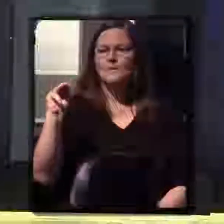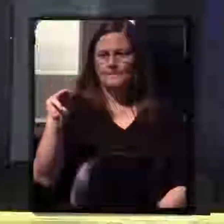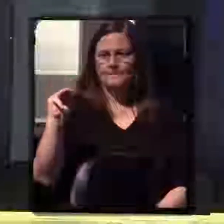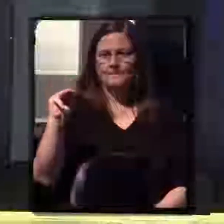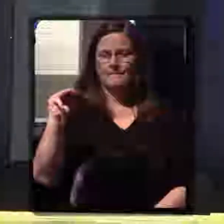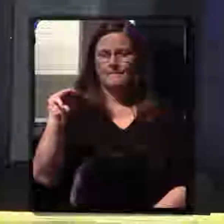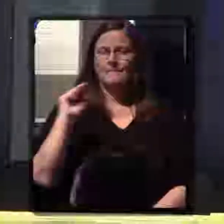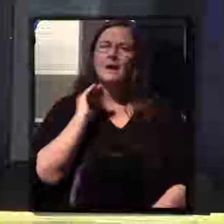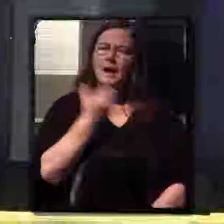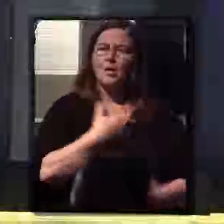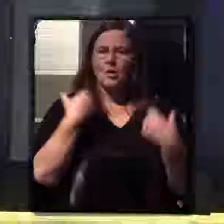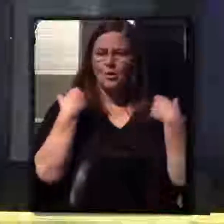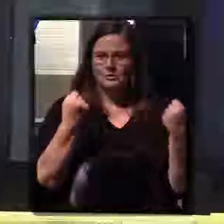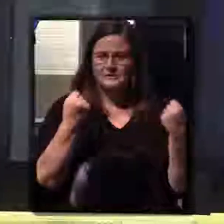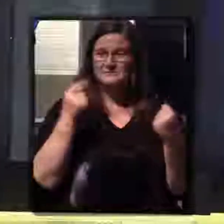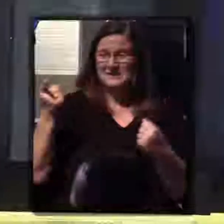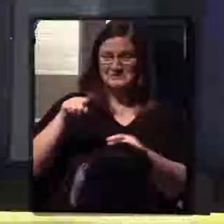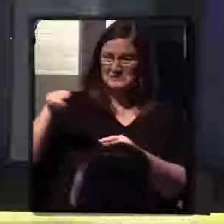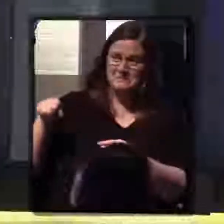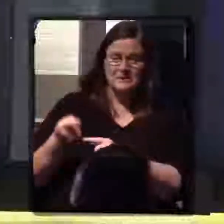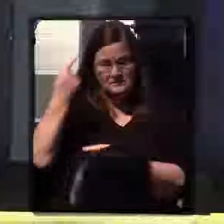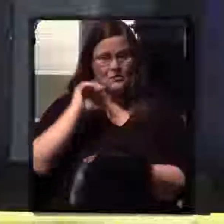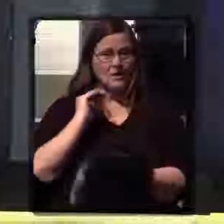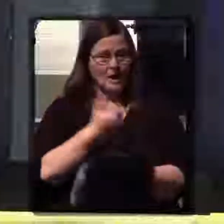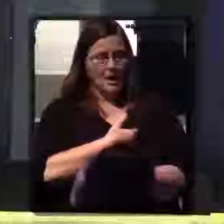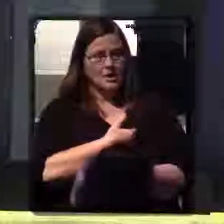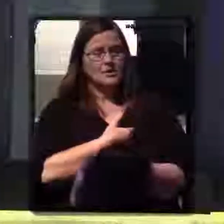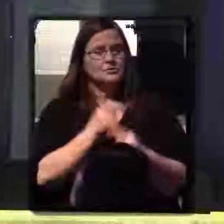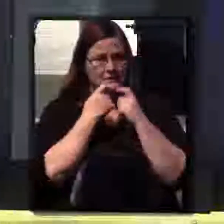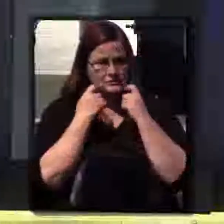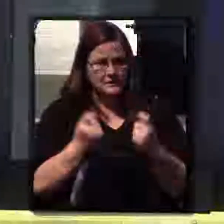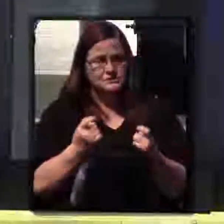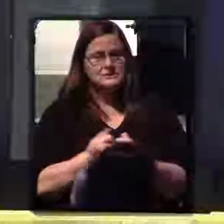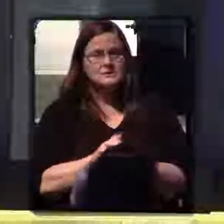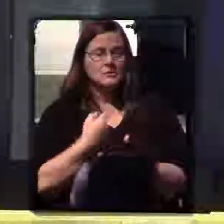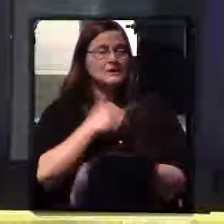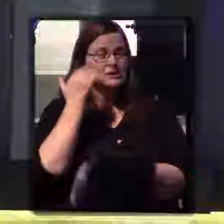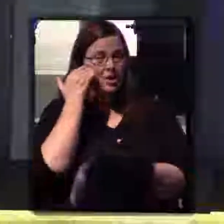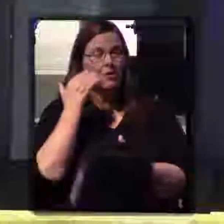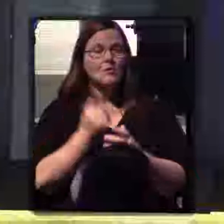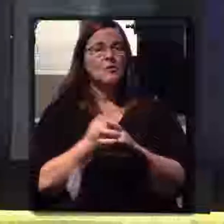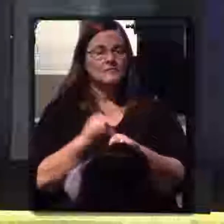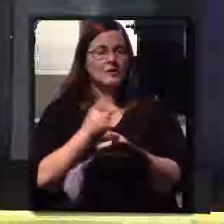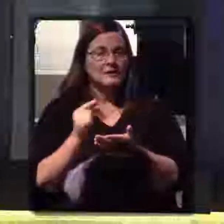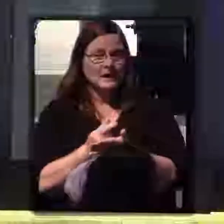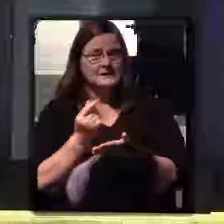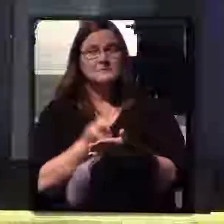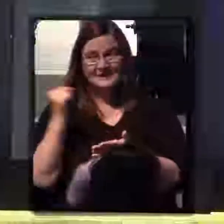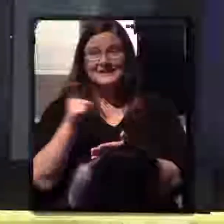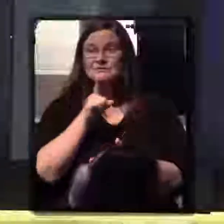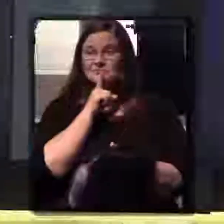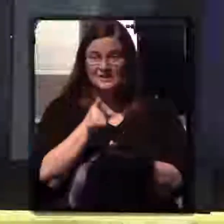wholeness. Our wholeness. But he was pierced through for our transgressions. And we know from